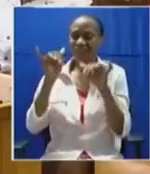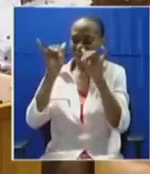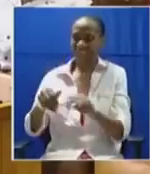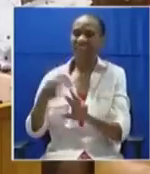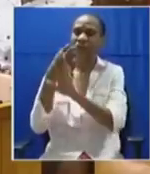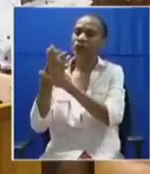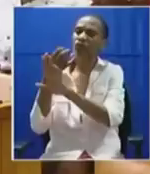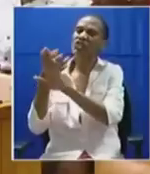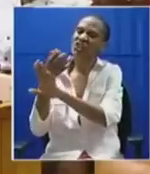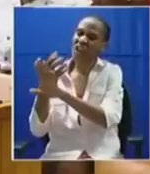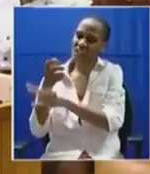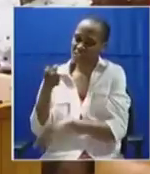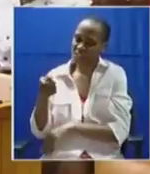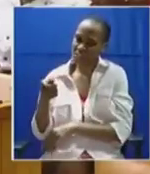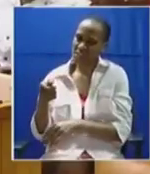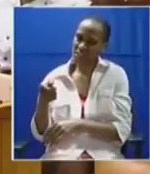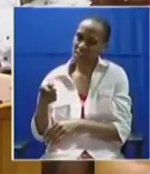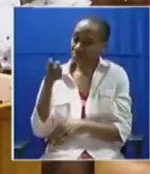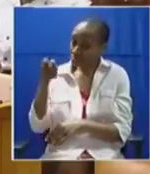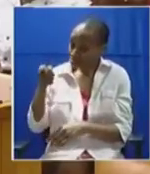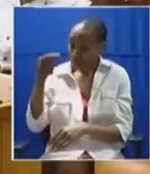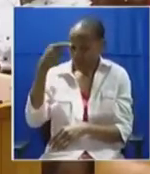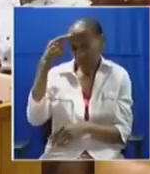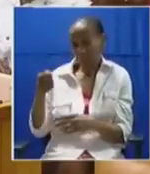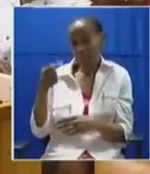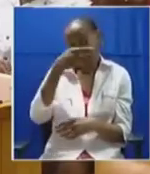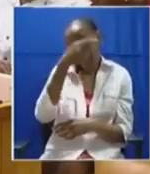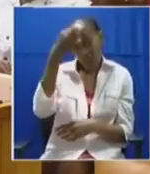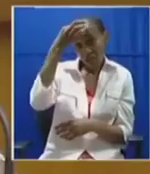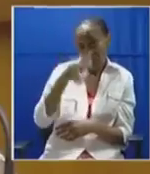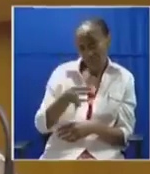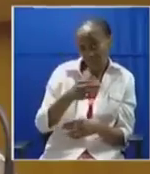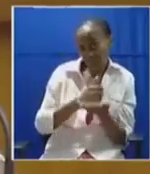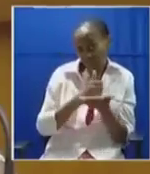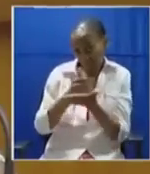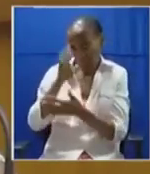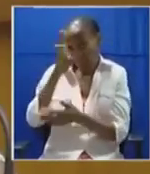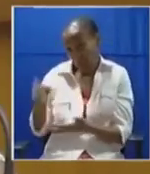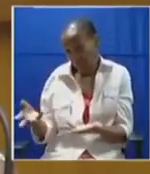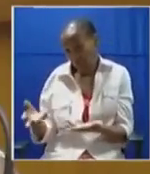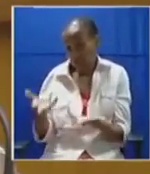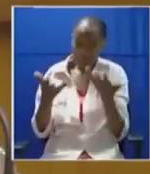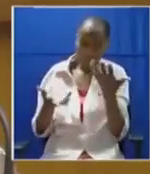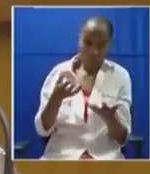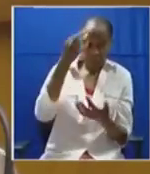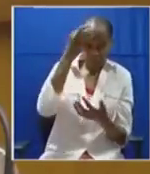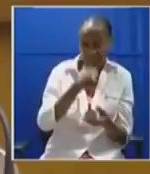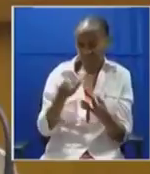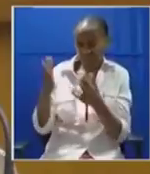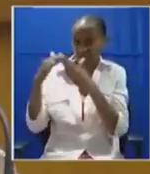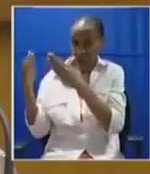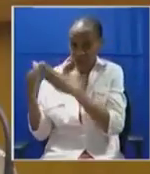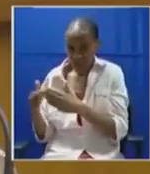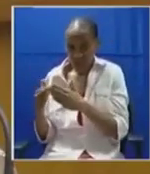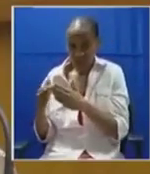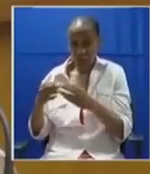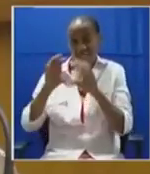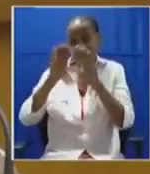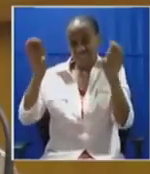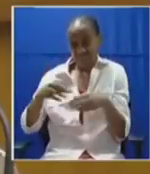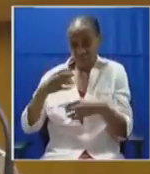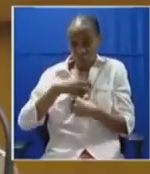ematyotyombeni nicinga ba lo urhulumente uza kuninika izindlu ne-title deeds zazo emva kokuba etshintshe le